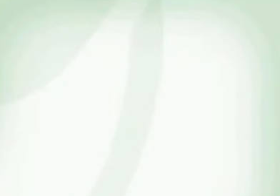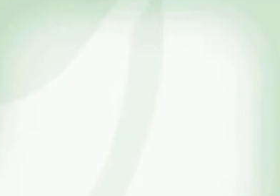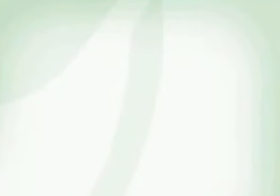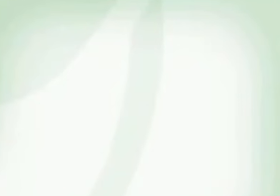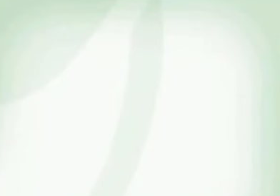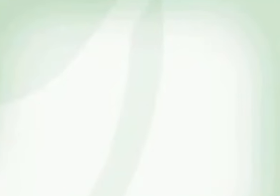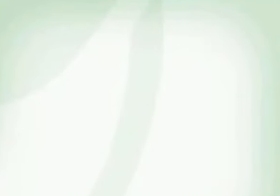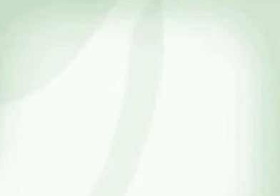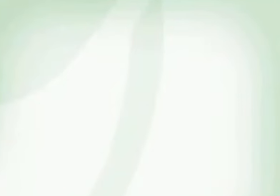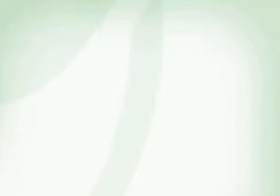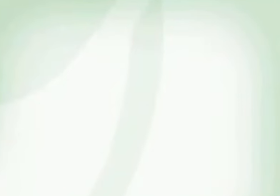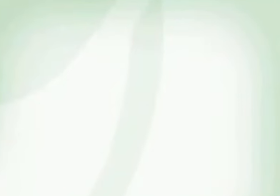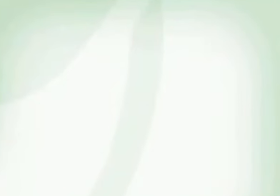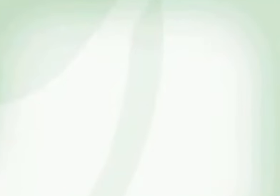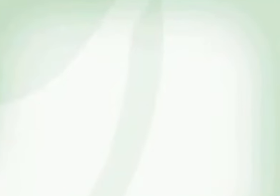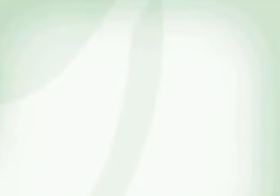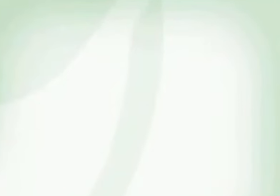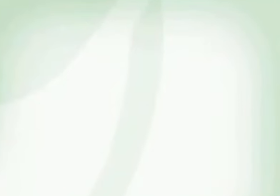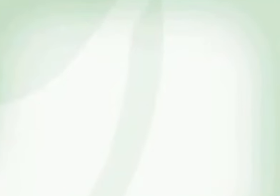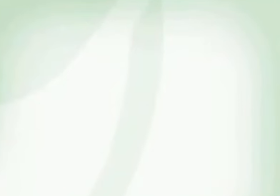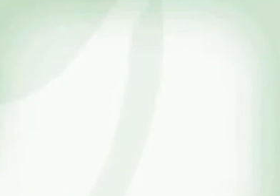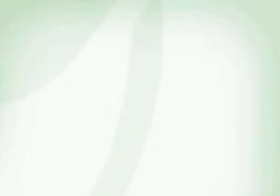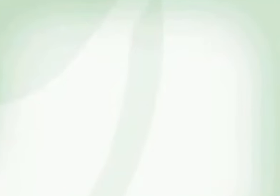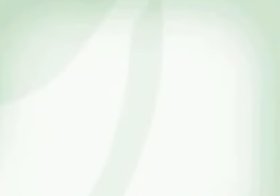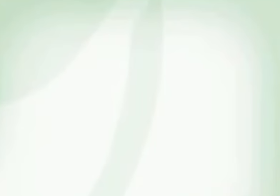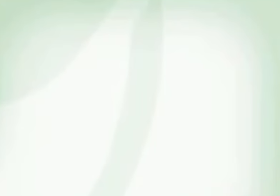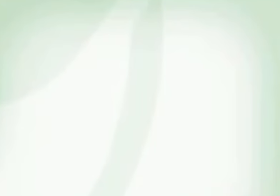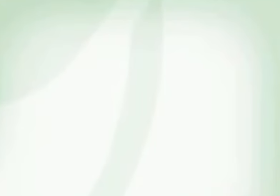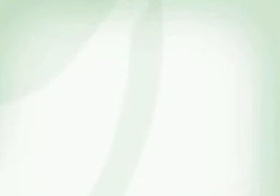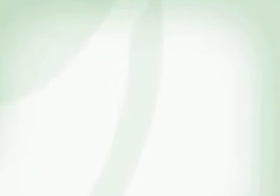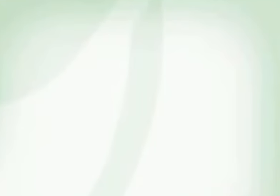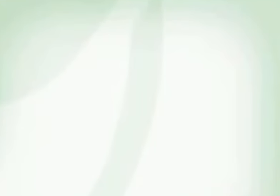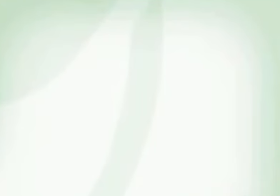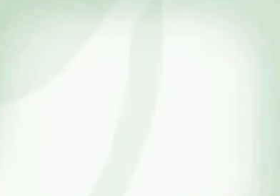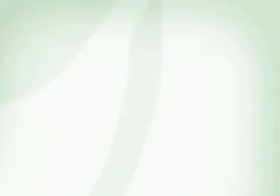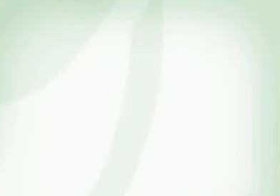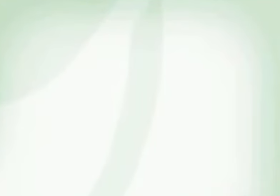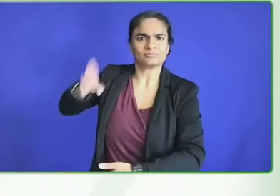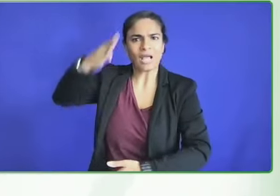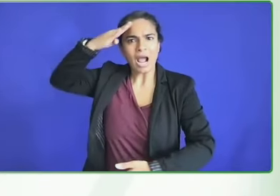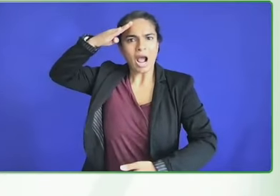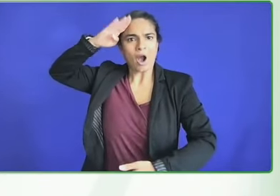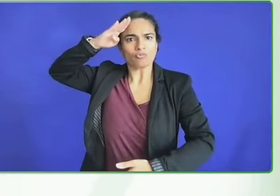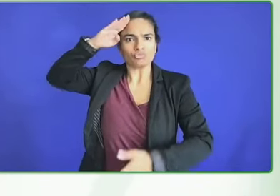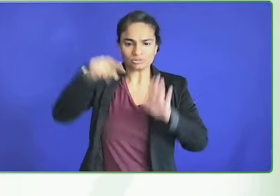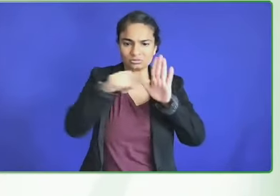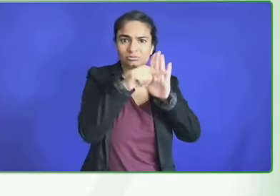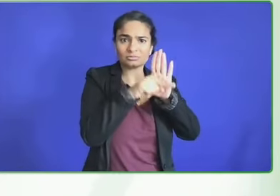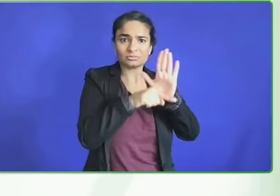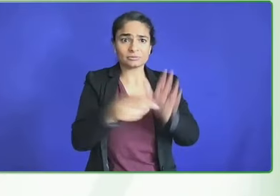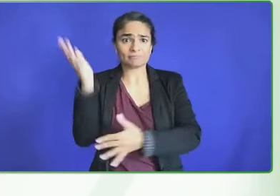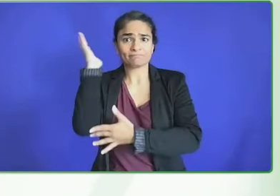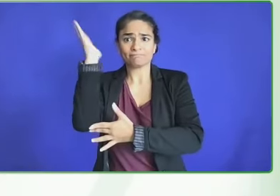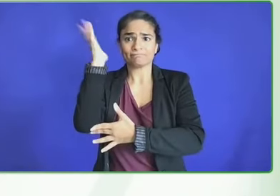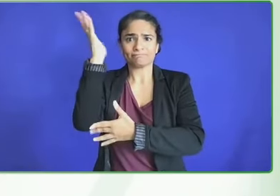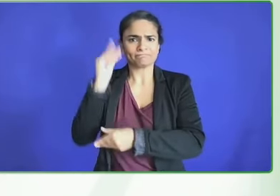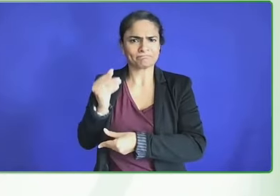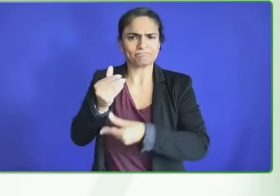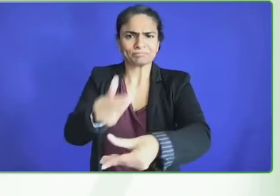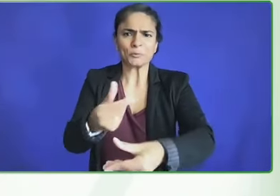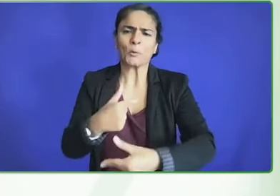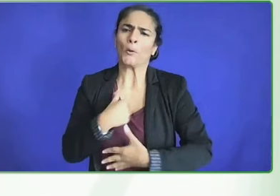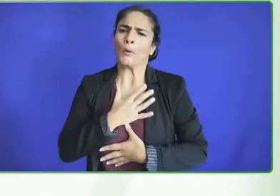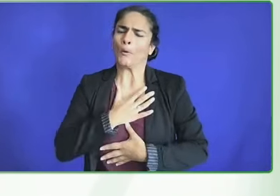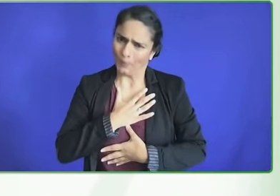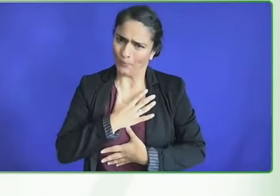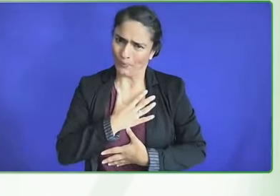2015. As Minister of State with responsibility for disability, I am particularly grateful for the chance to contribute